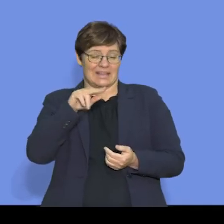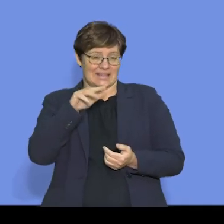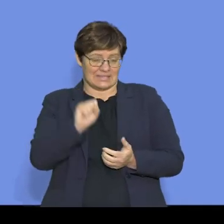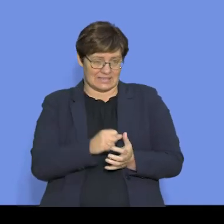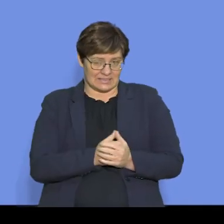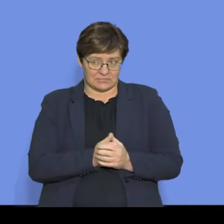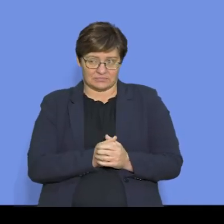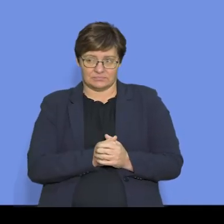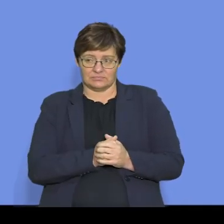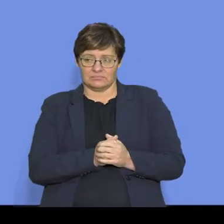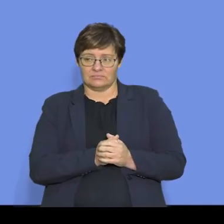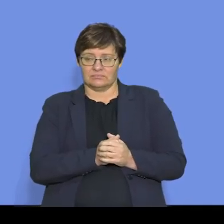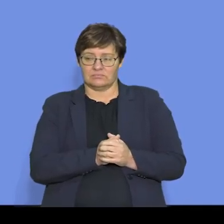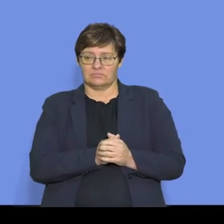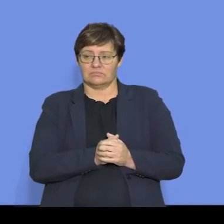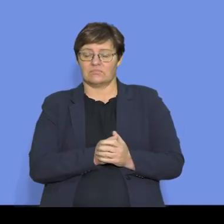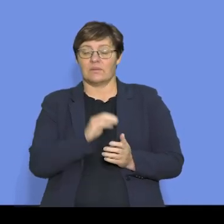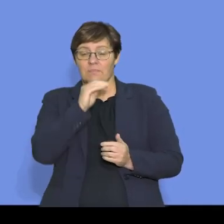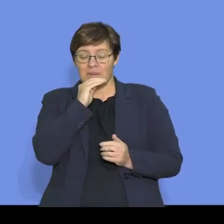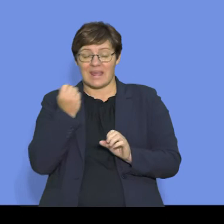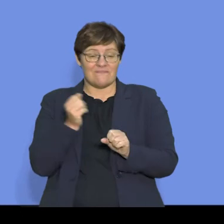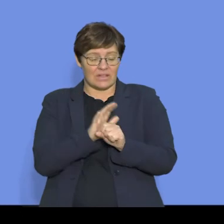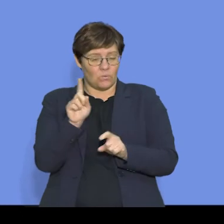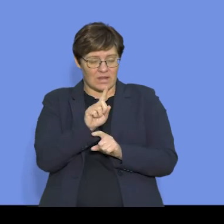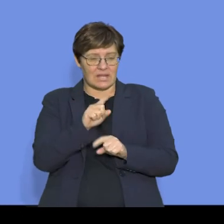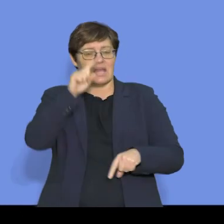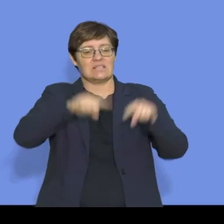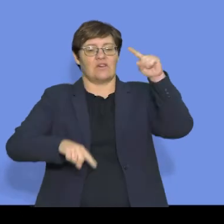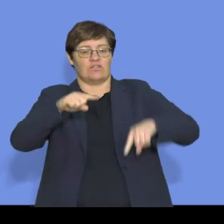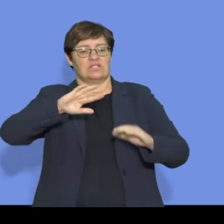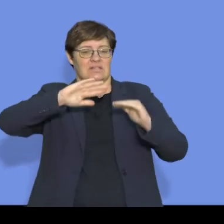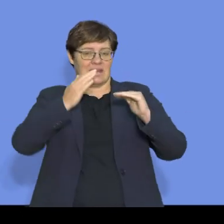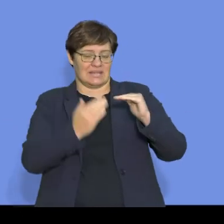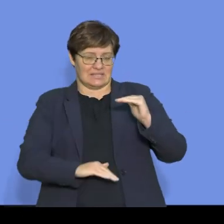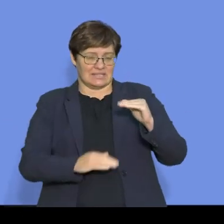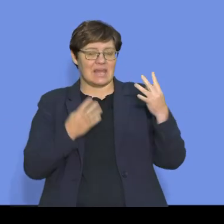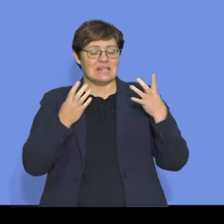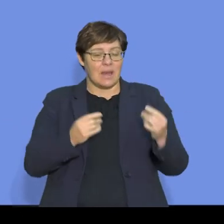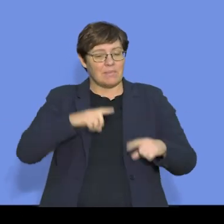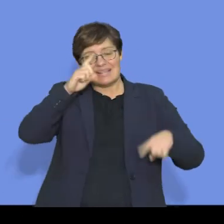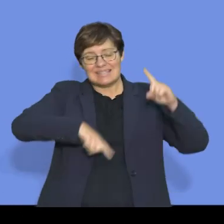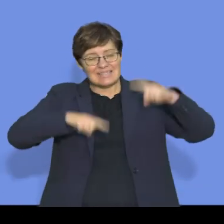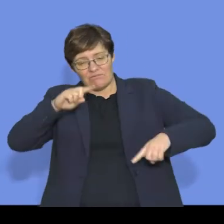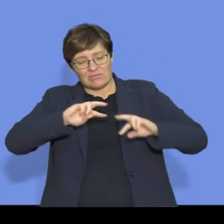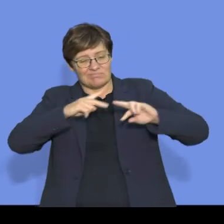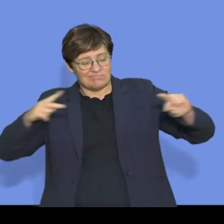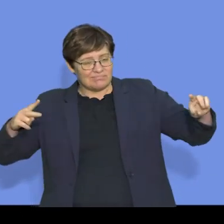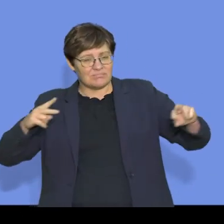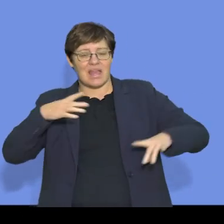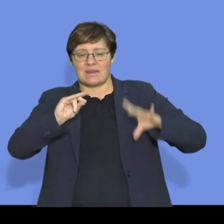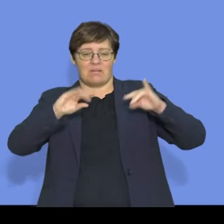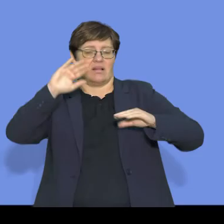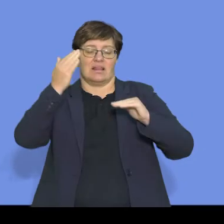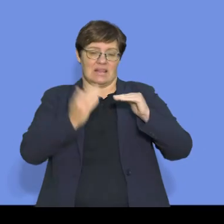what effect? It reduced the diversity. In other words, it reduced the number of different types of